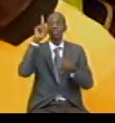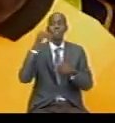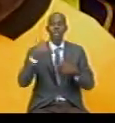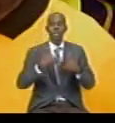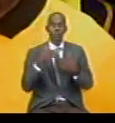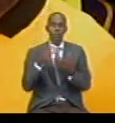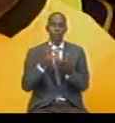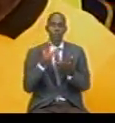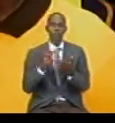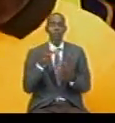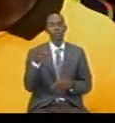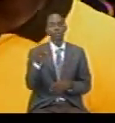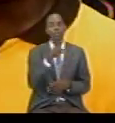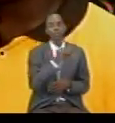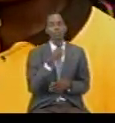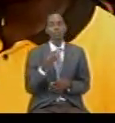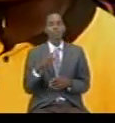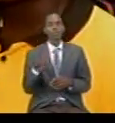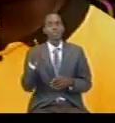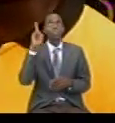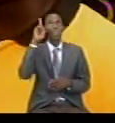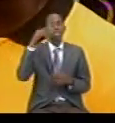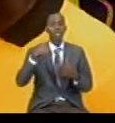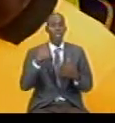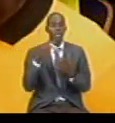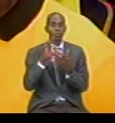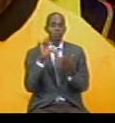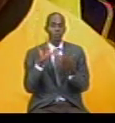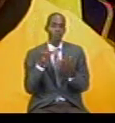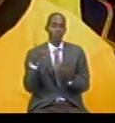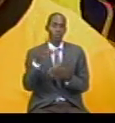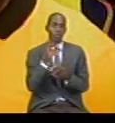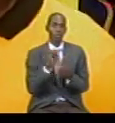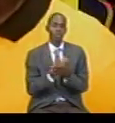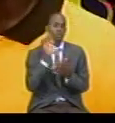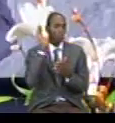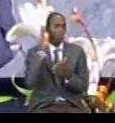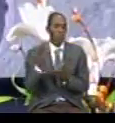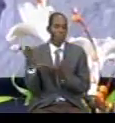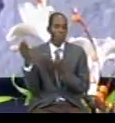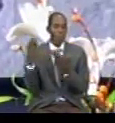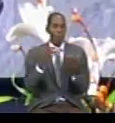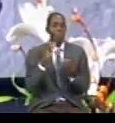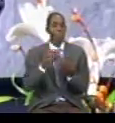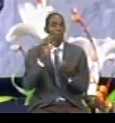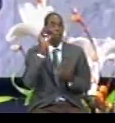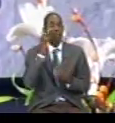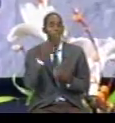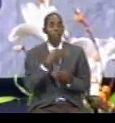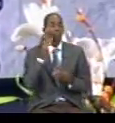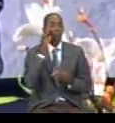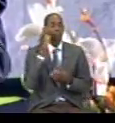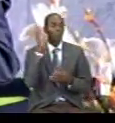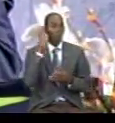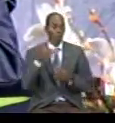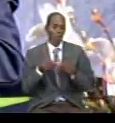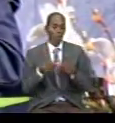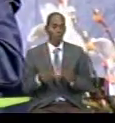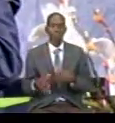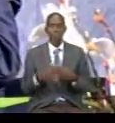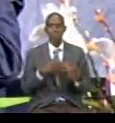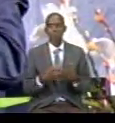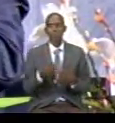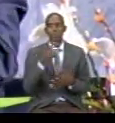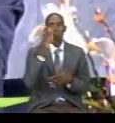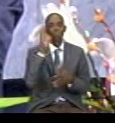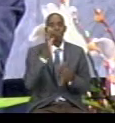I've chosen you practically, I've chosen so that you will bear fruit and your fruit will abide, and whatsoever you will ask the